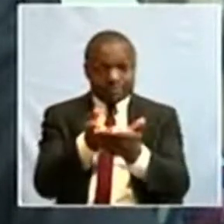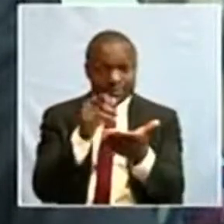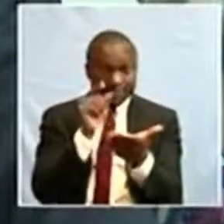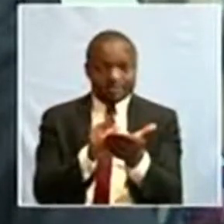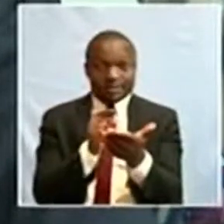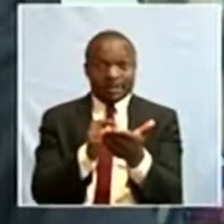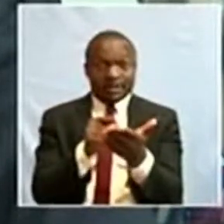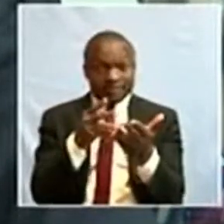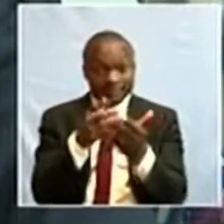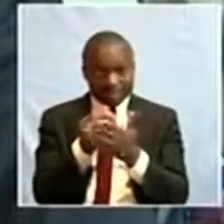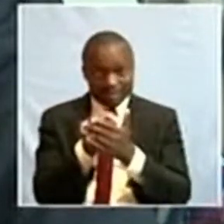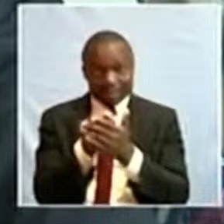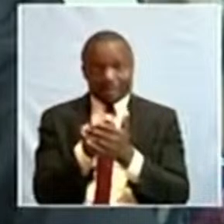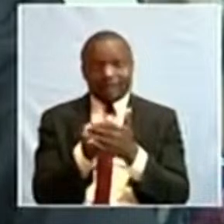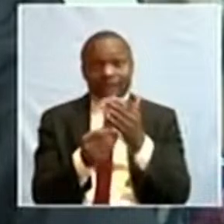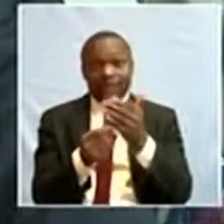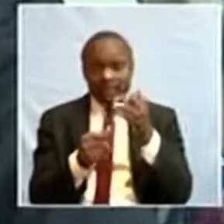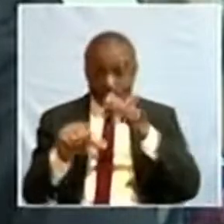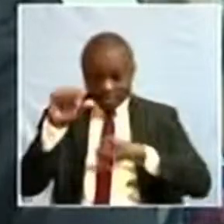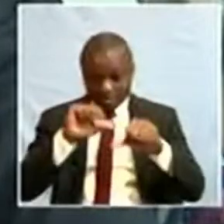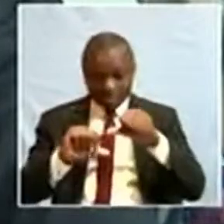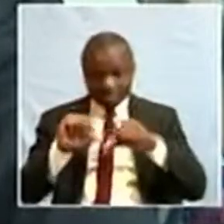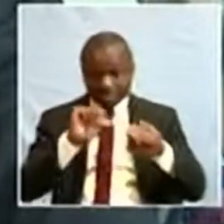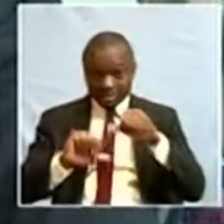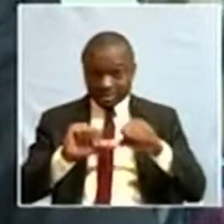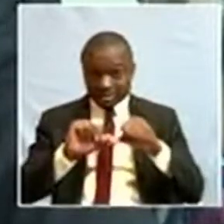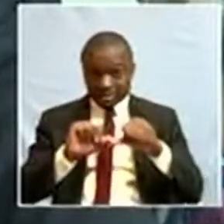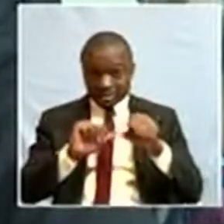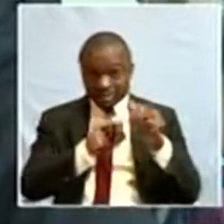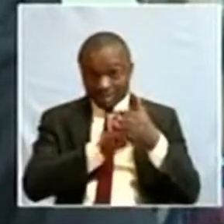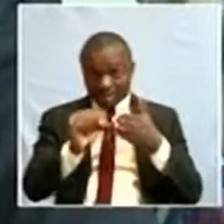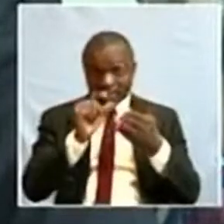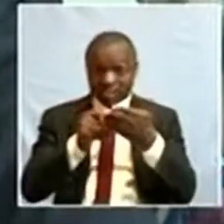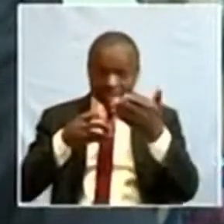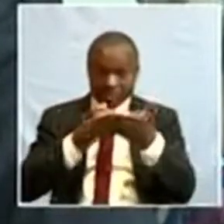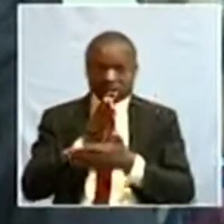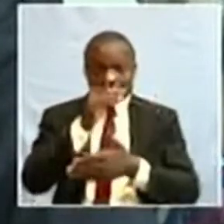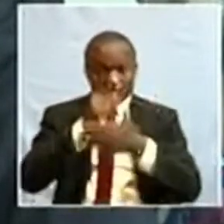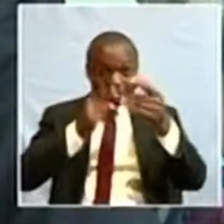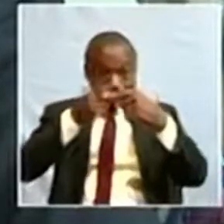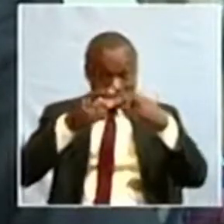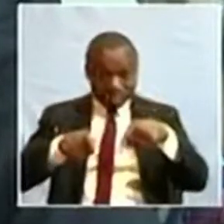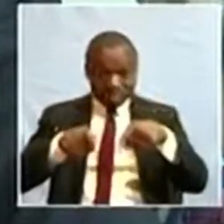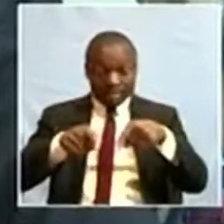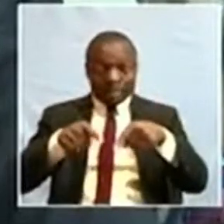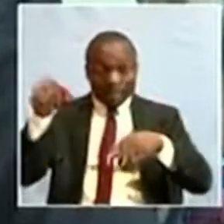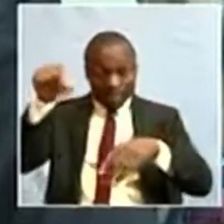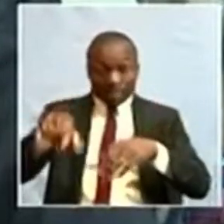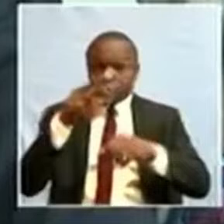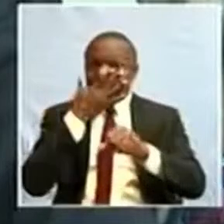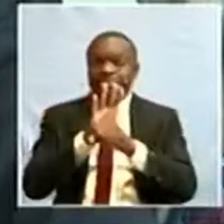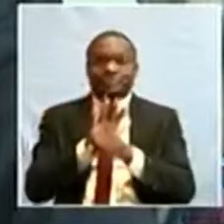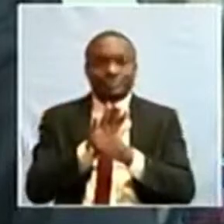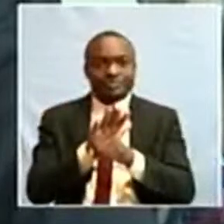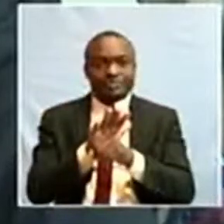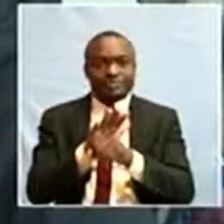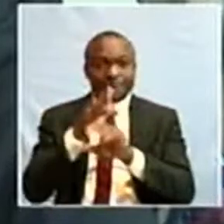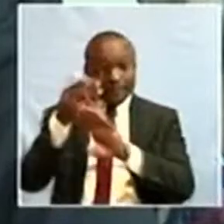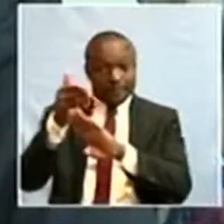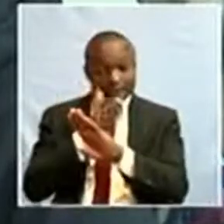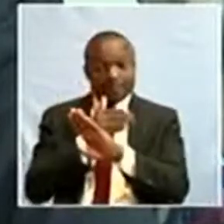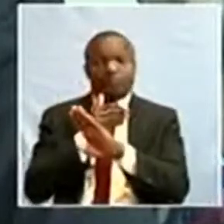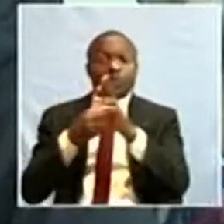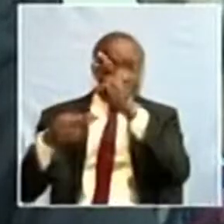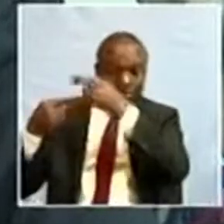financial statements is actually correct. So what happens within quality assurance is that we also do what are known as pre-issuance